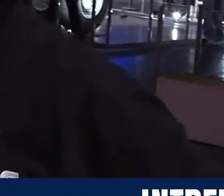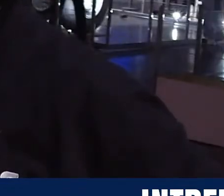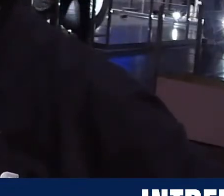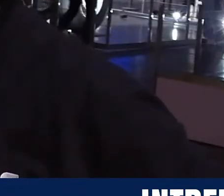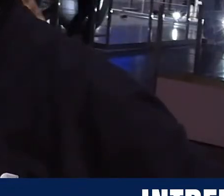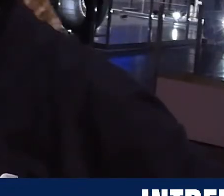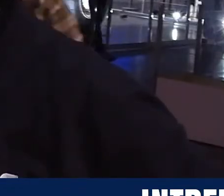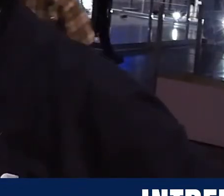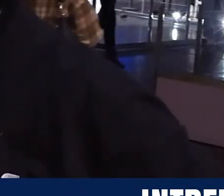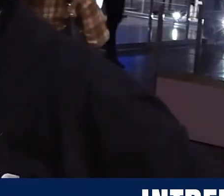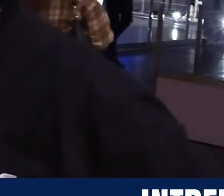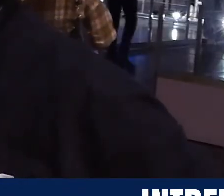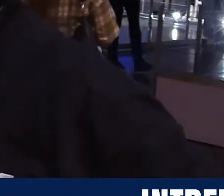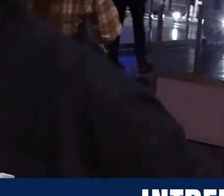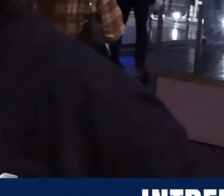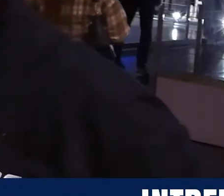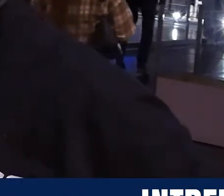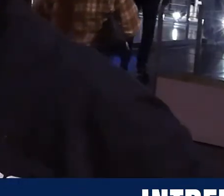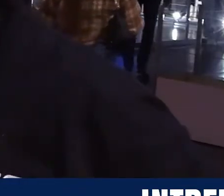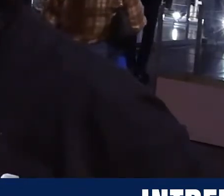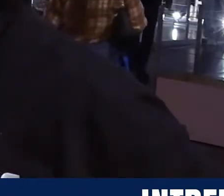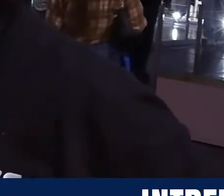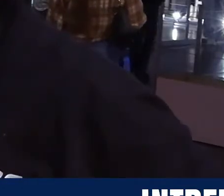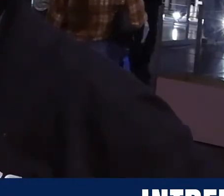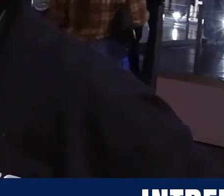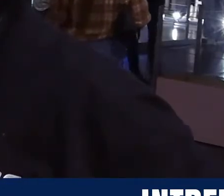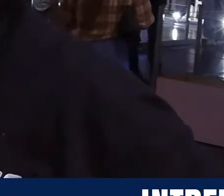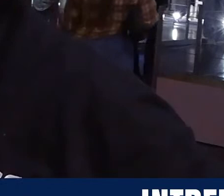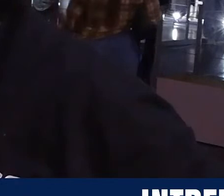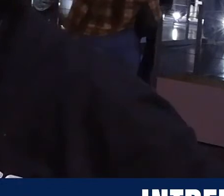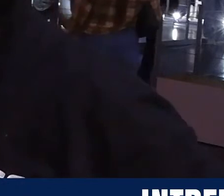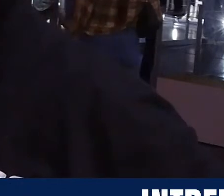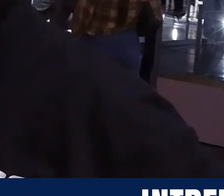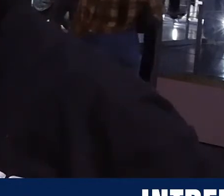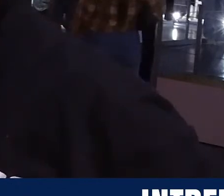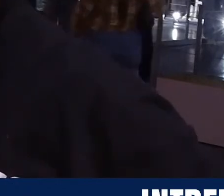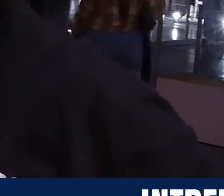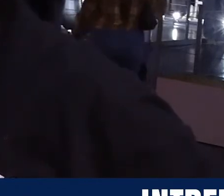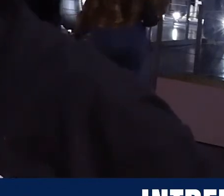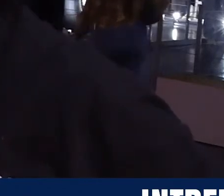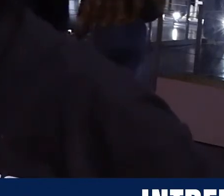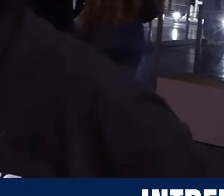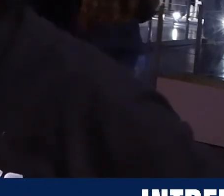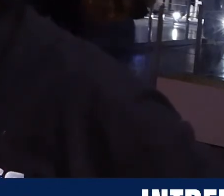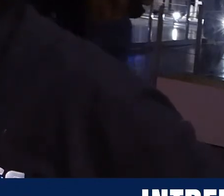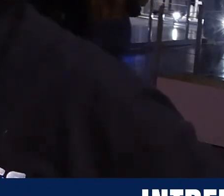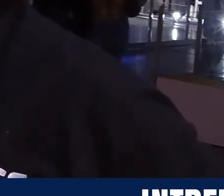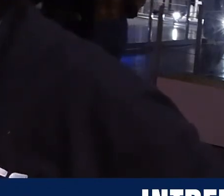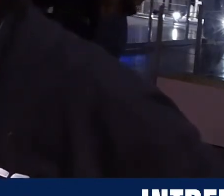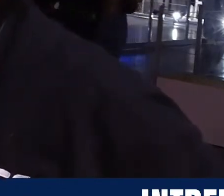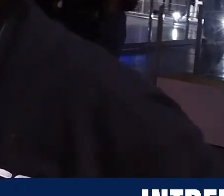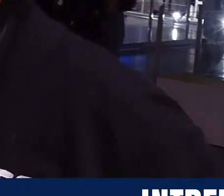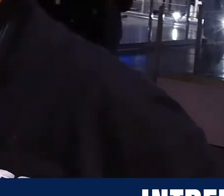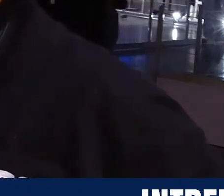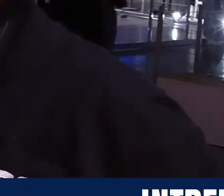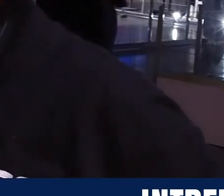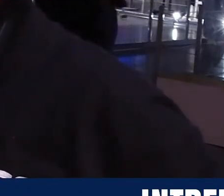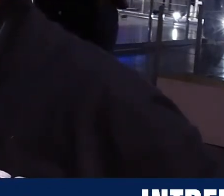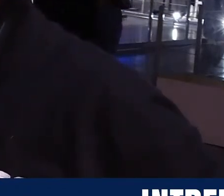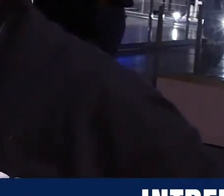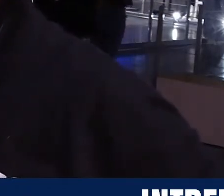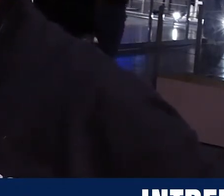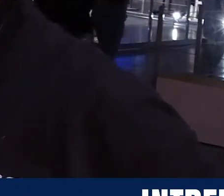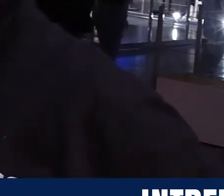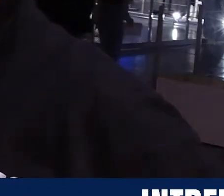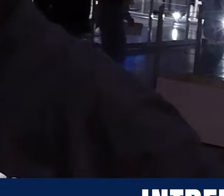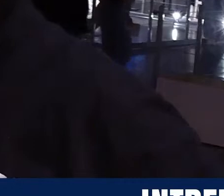Proctor and Nicole Stott, who are actually engaging with the public now, doing a book signing and doing some art activities. We've got an artist who made a VR experience